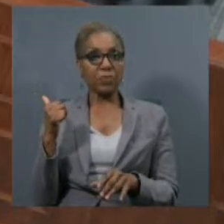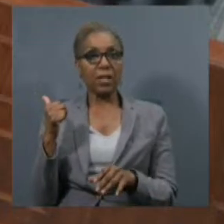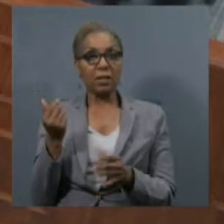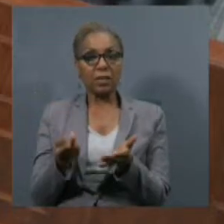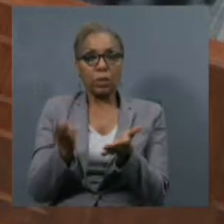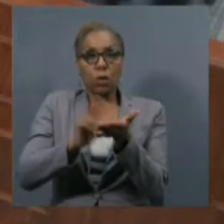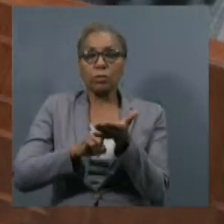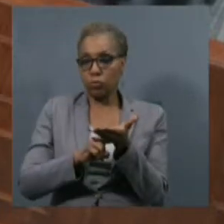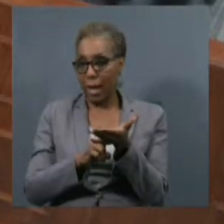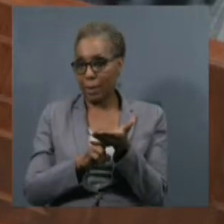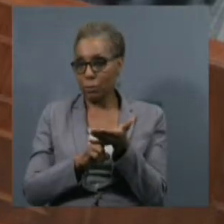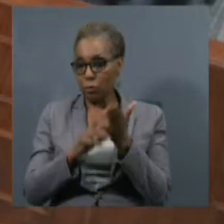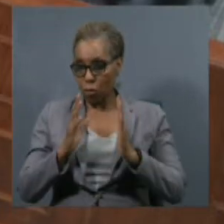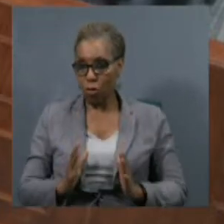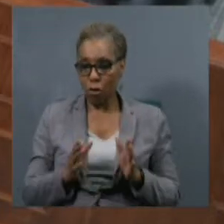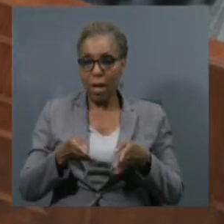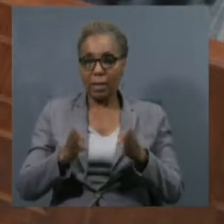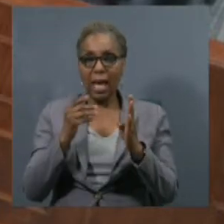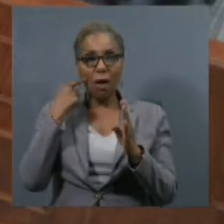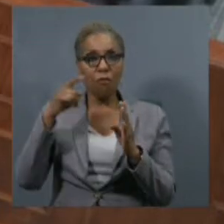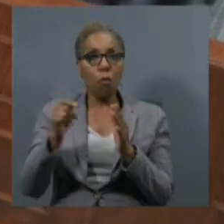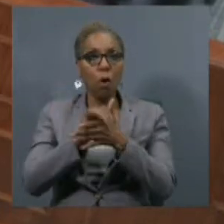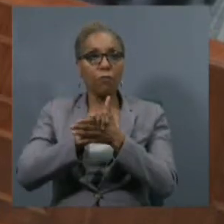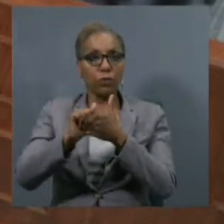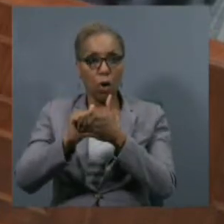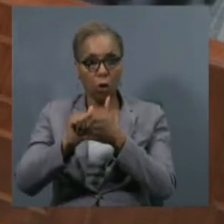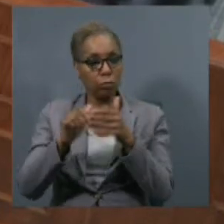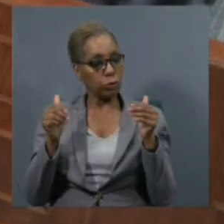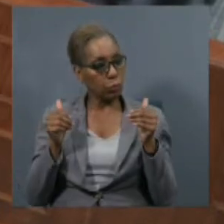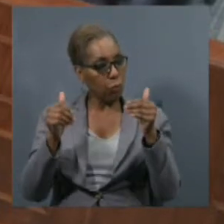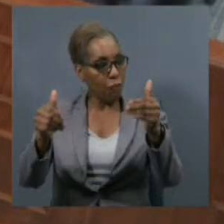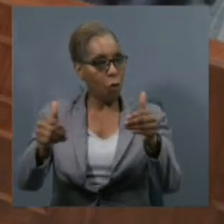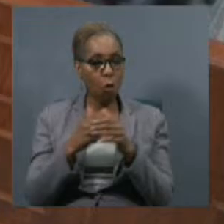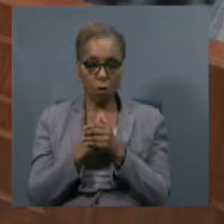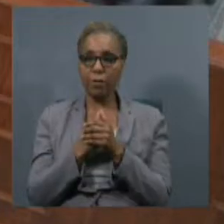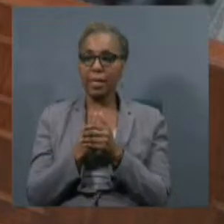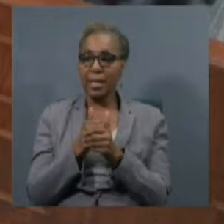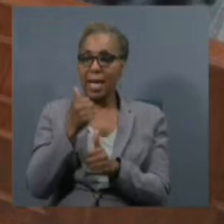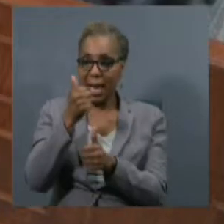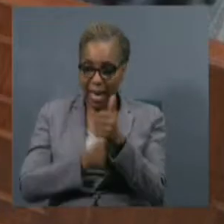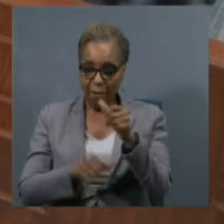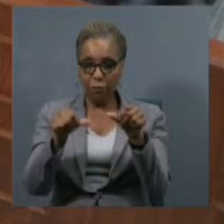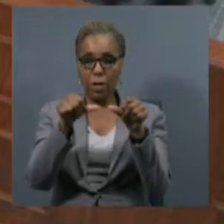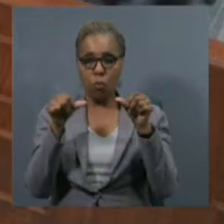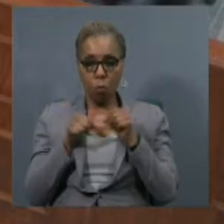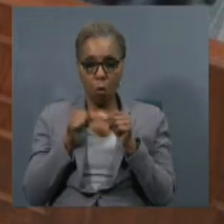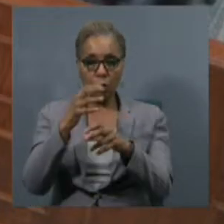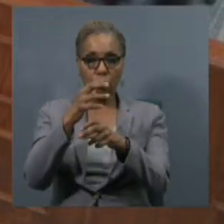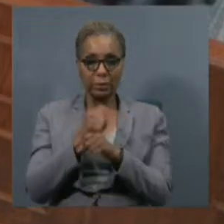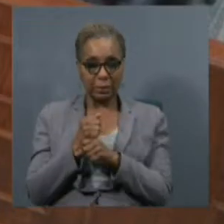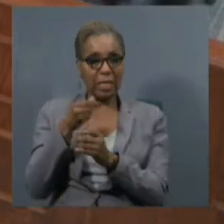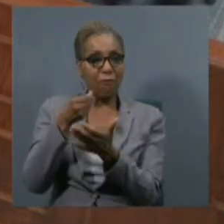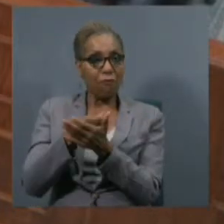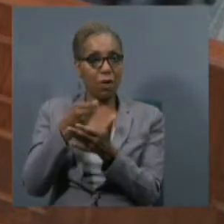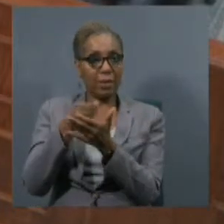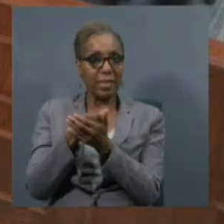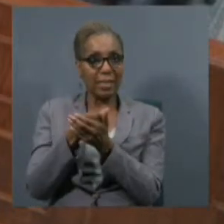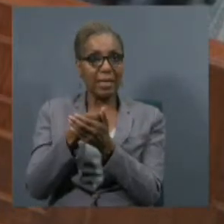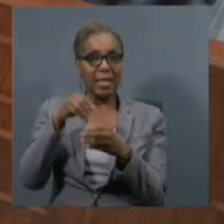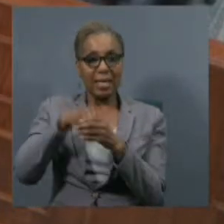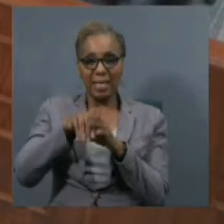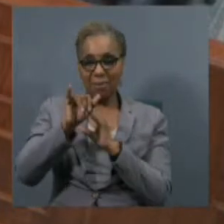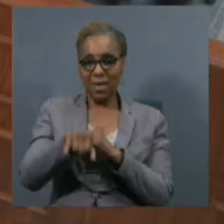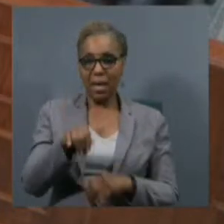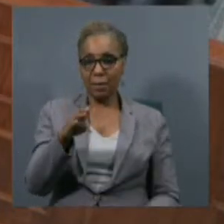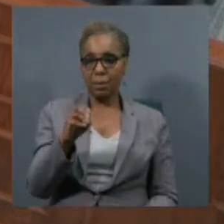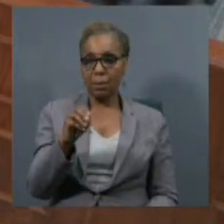contractor that allow for the dollars to move forward. Every ward received funding in this bond